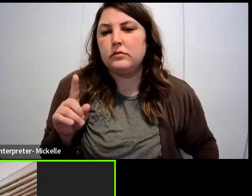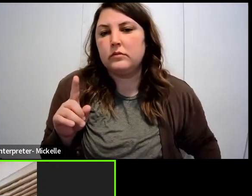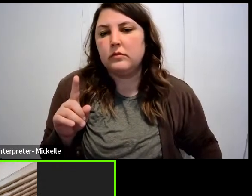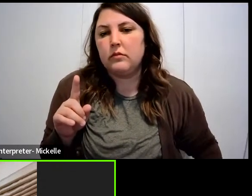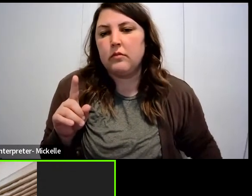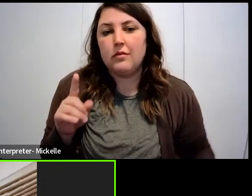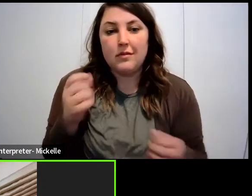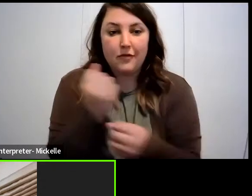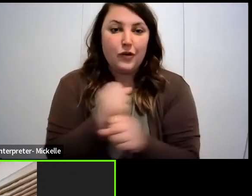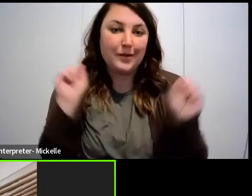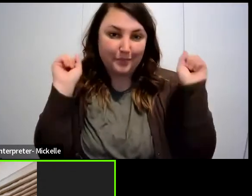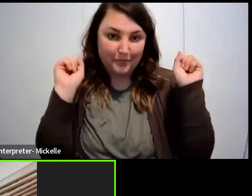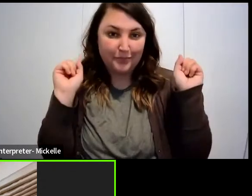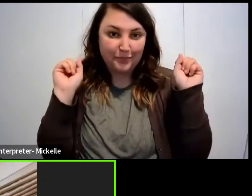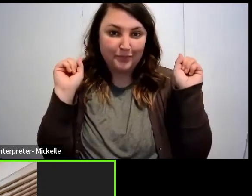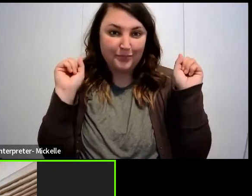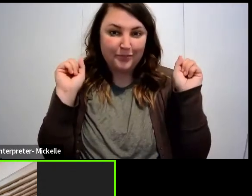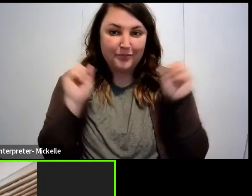Freedom.